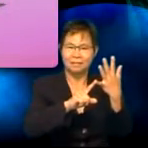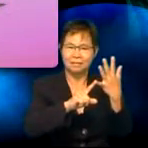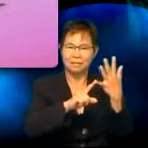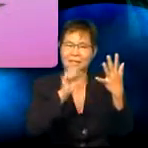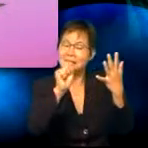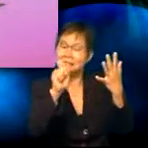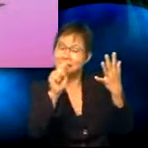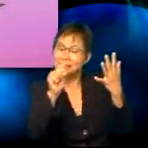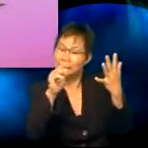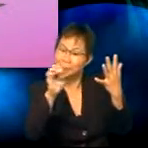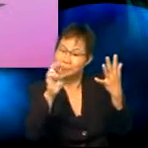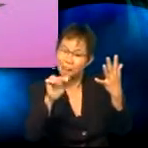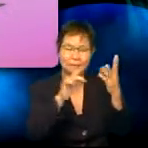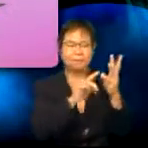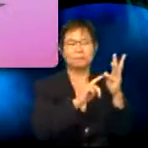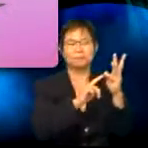stamen,